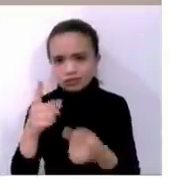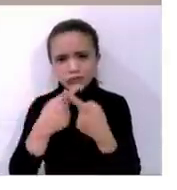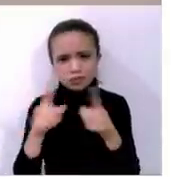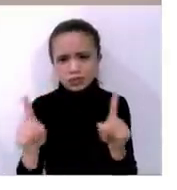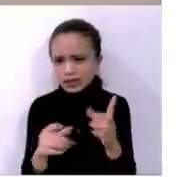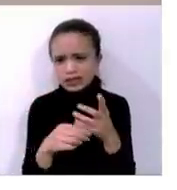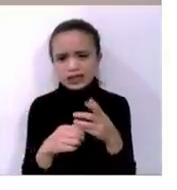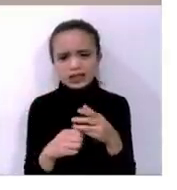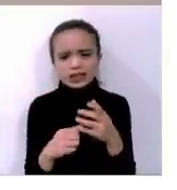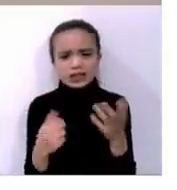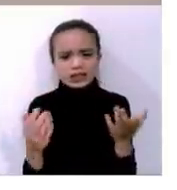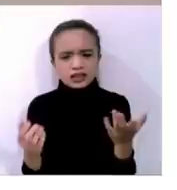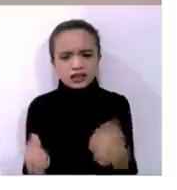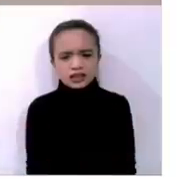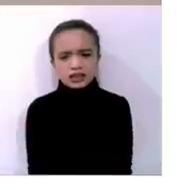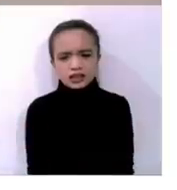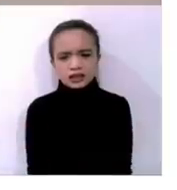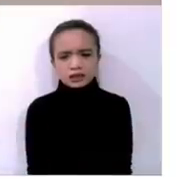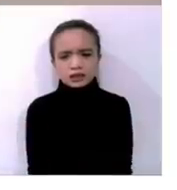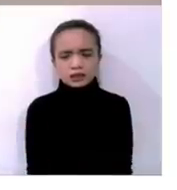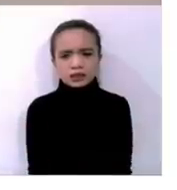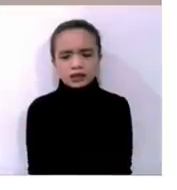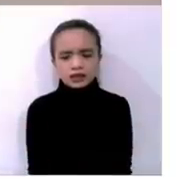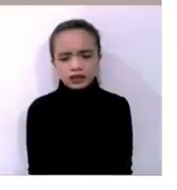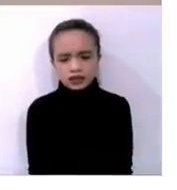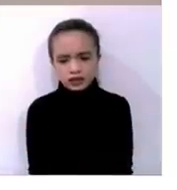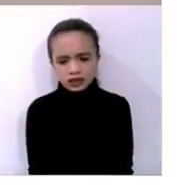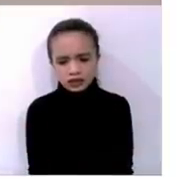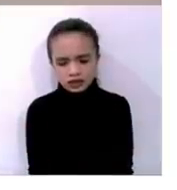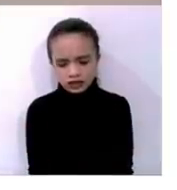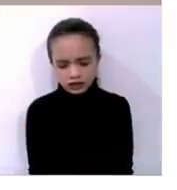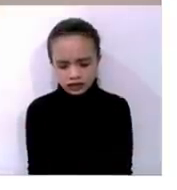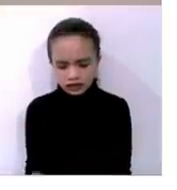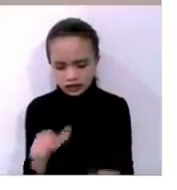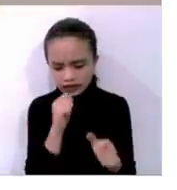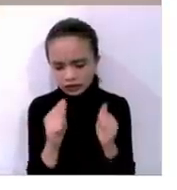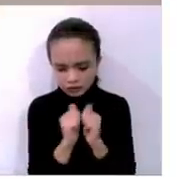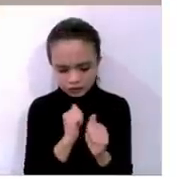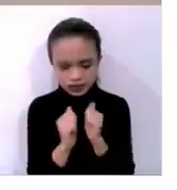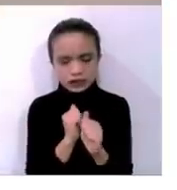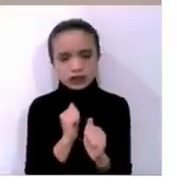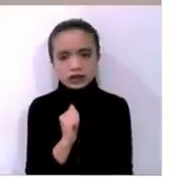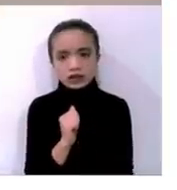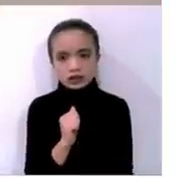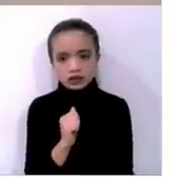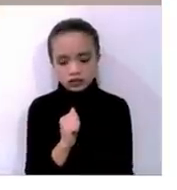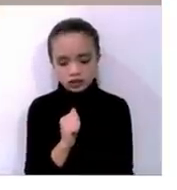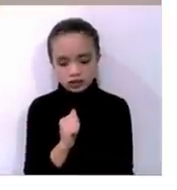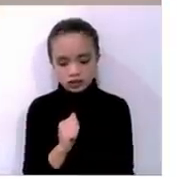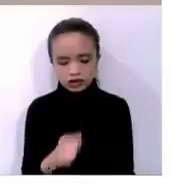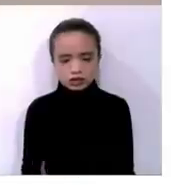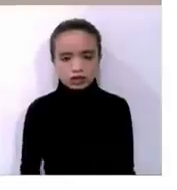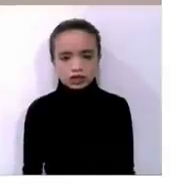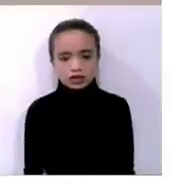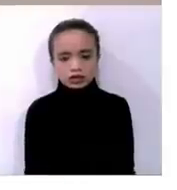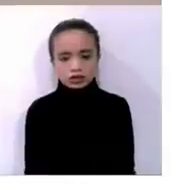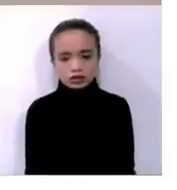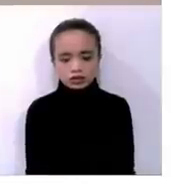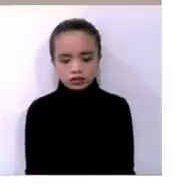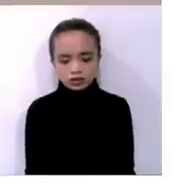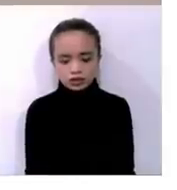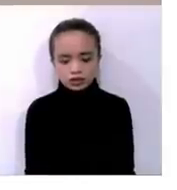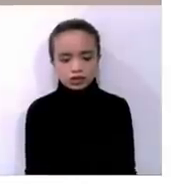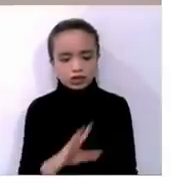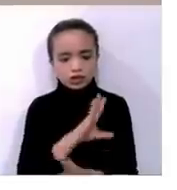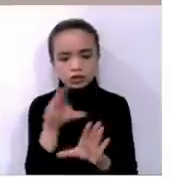1996. That it doesn't necessarily mean that only crimes that are mala in se involve moral turpitude. Crimes also that